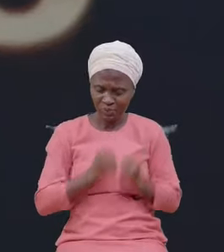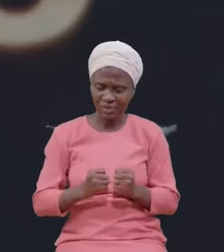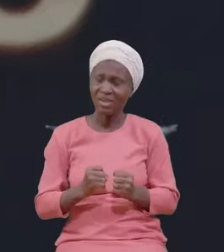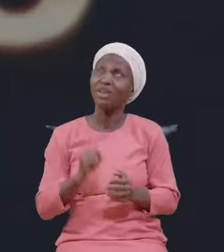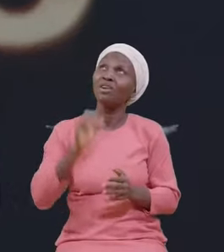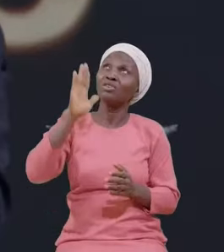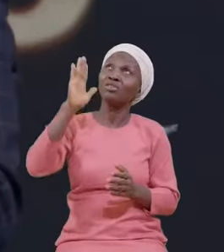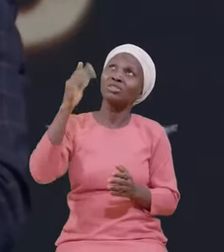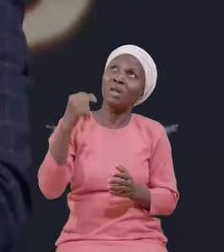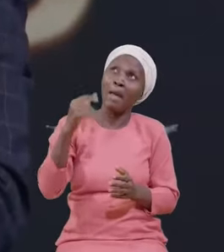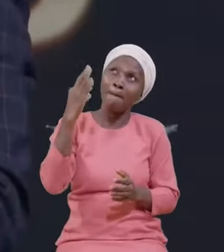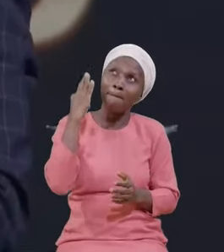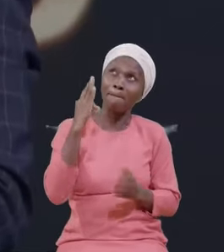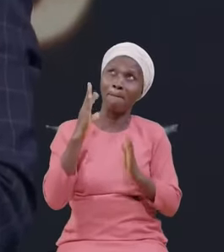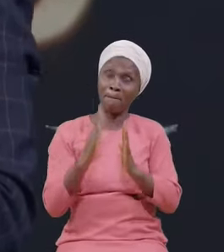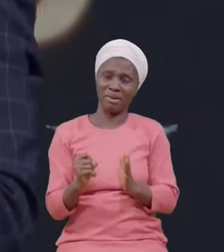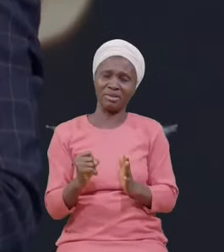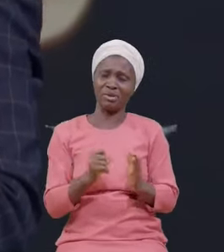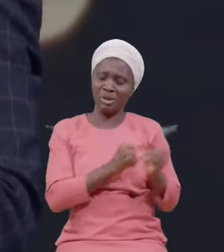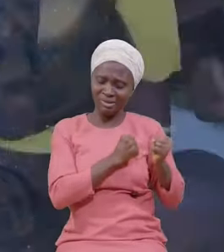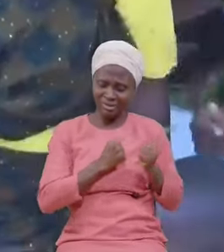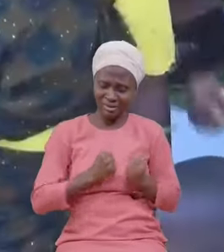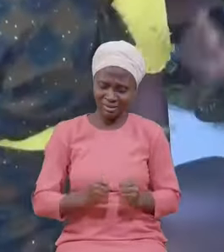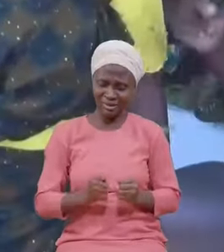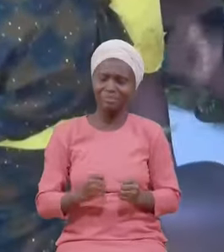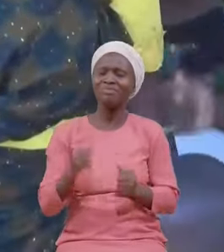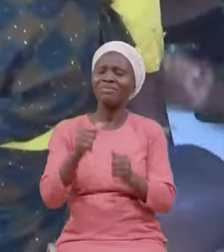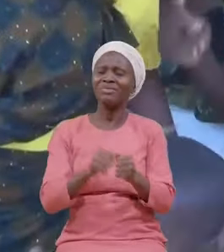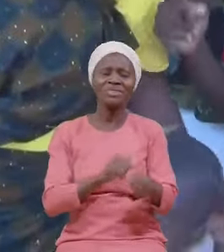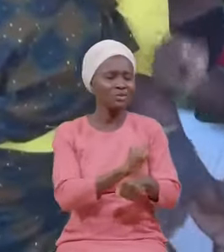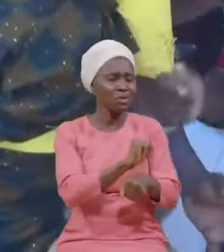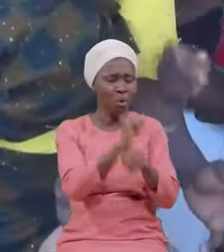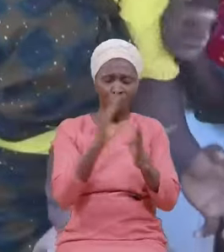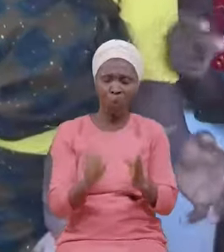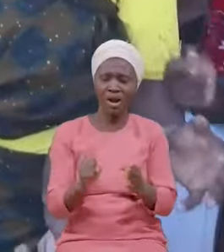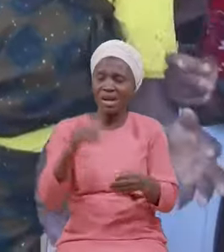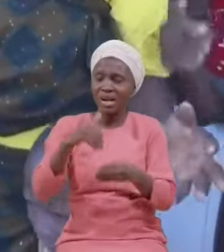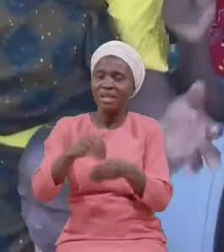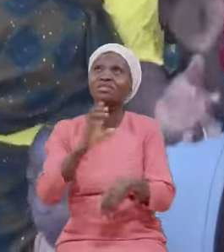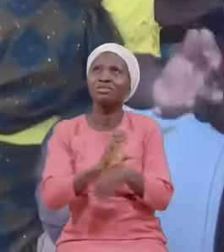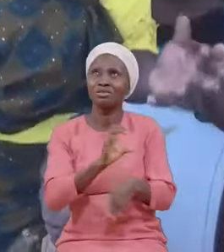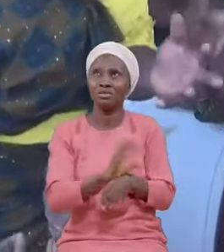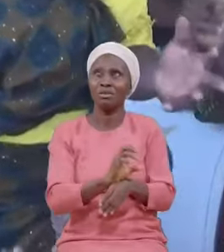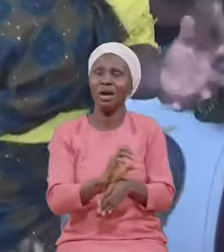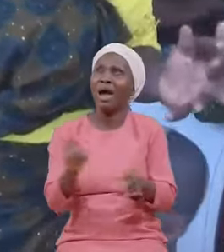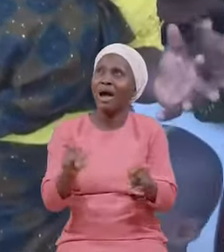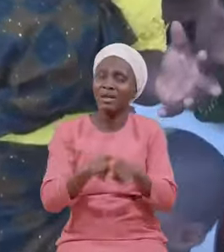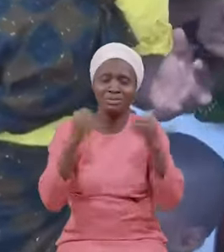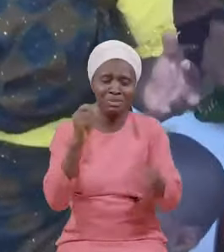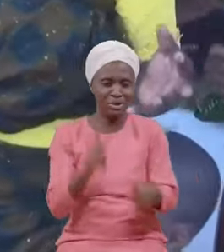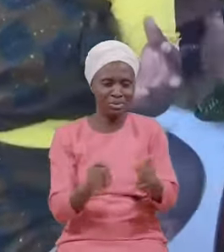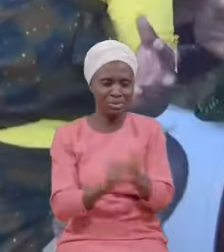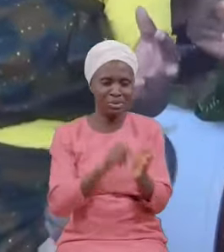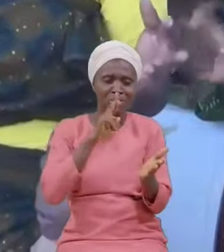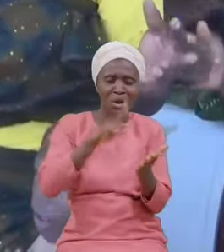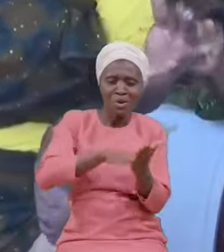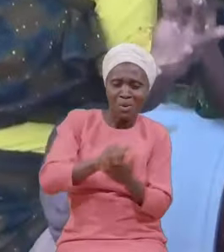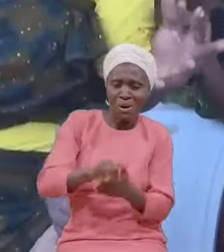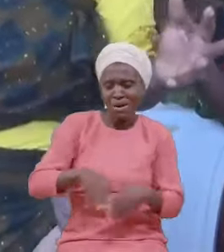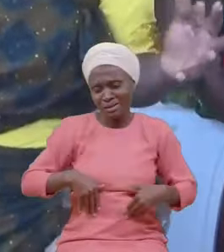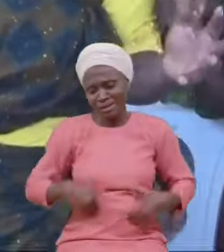in the V of the Lord as many that are wearied and tired Holy Spirit refresh